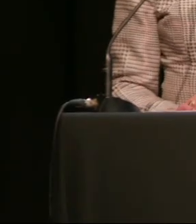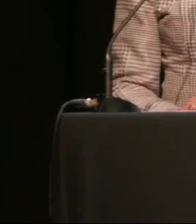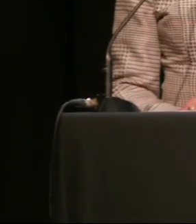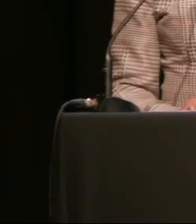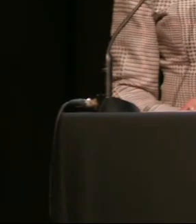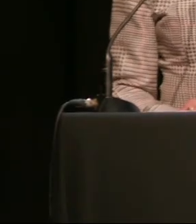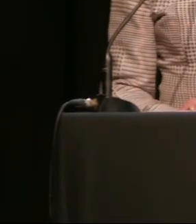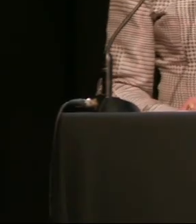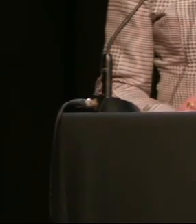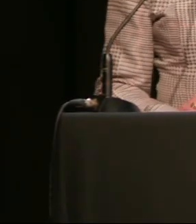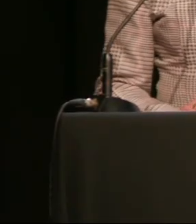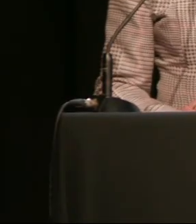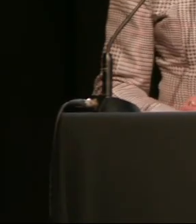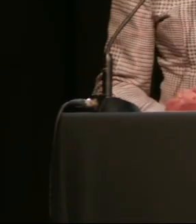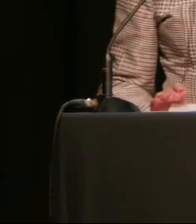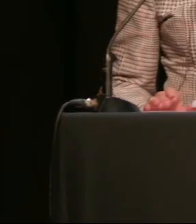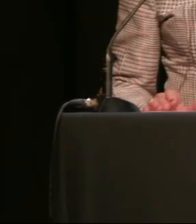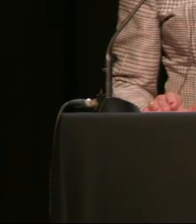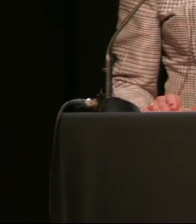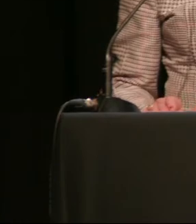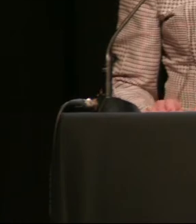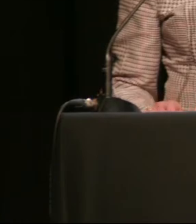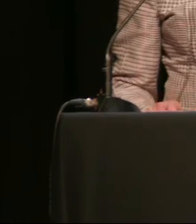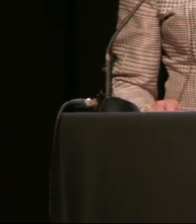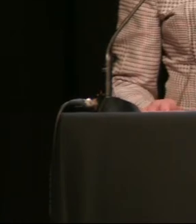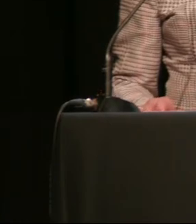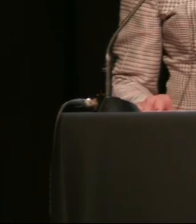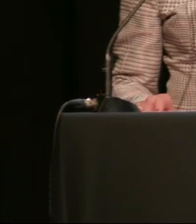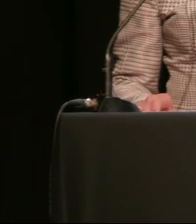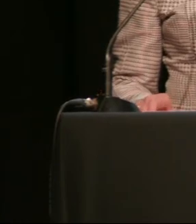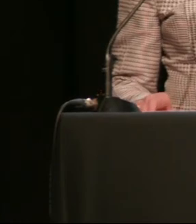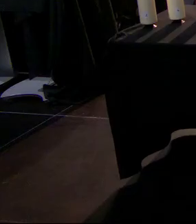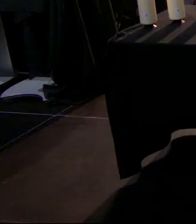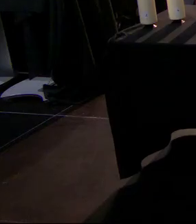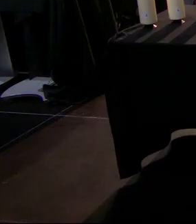Antishik Leo Varadkar will now address us.